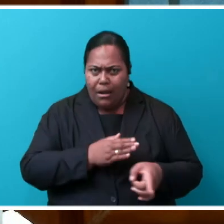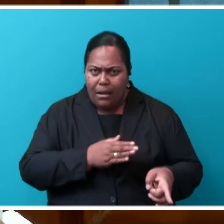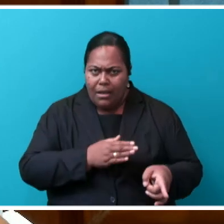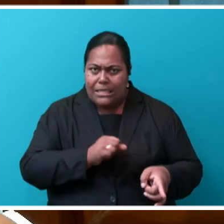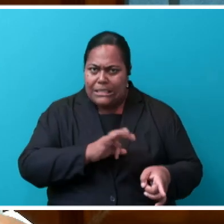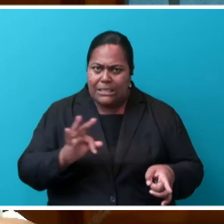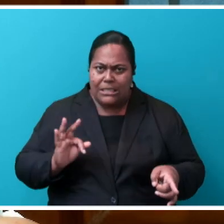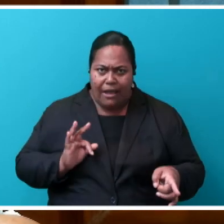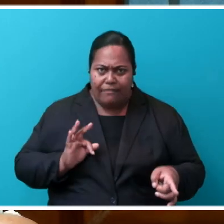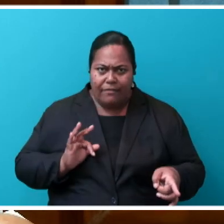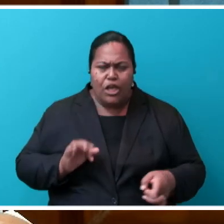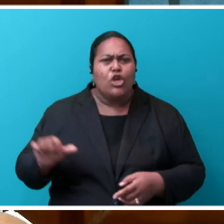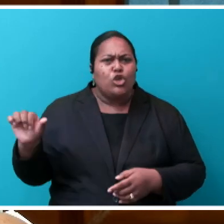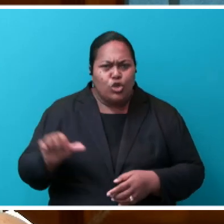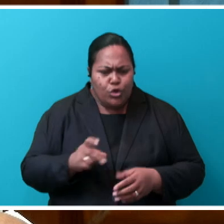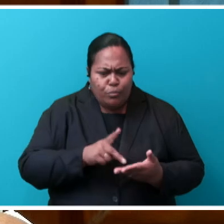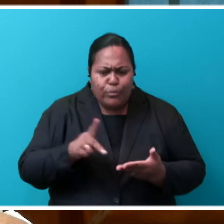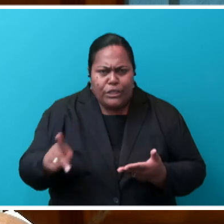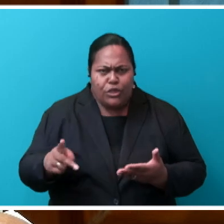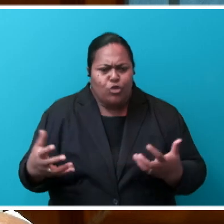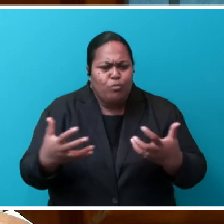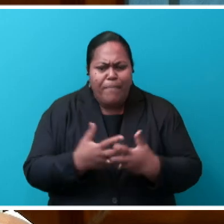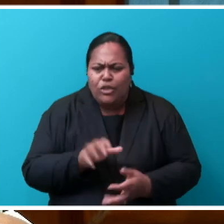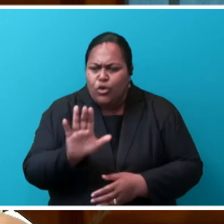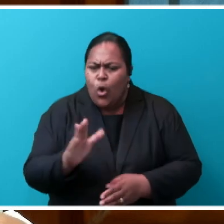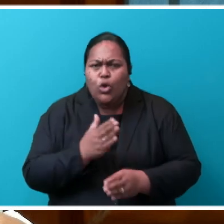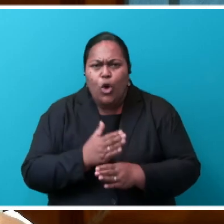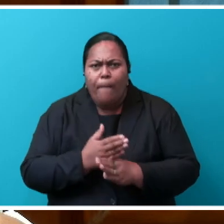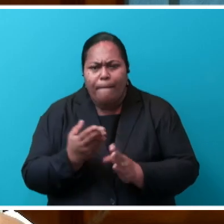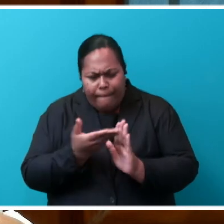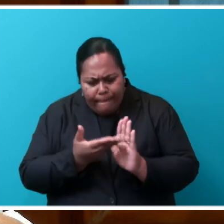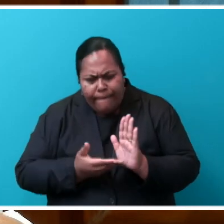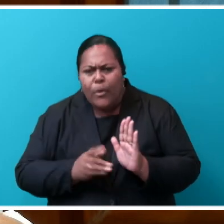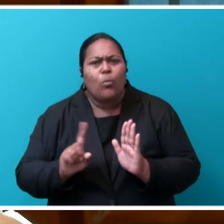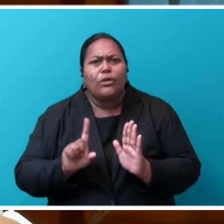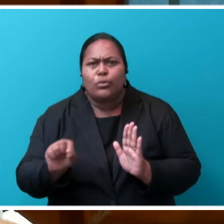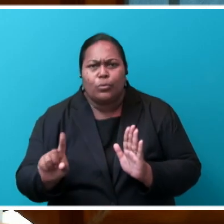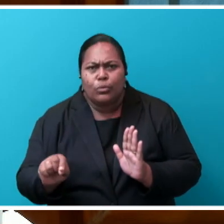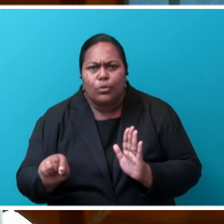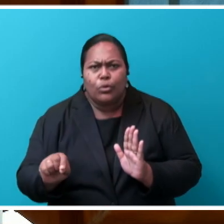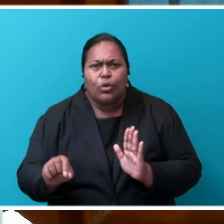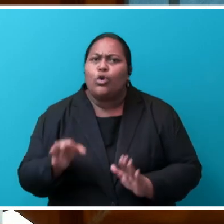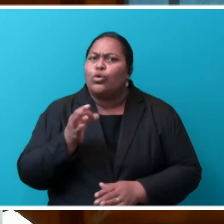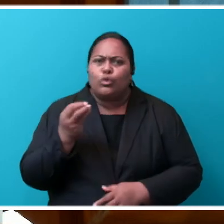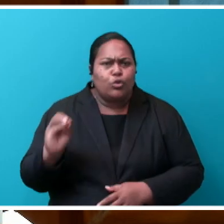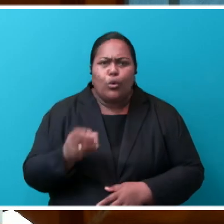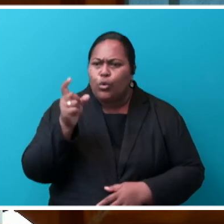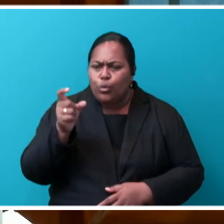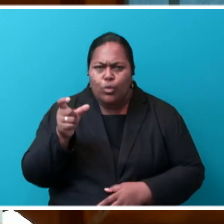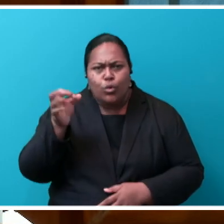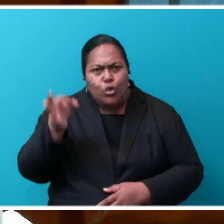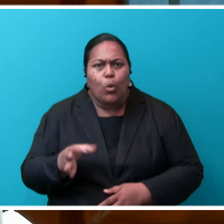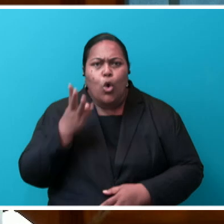should be corresponding job description to clearly demarcate the positions and avoid overlapping of